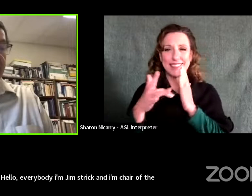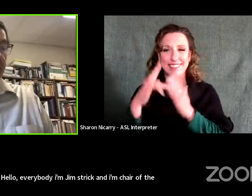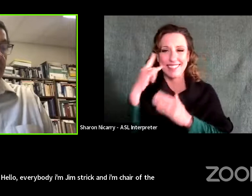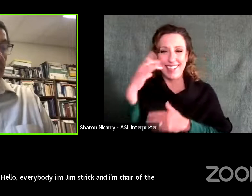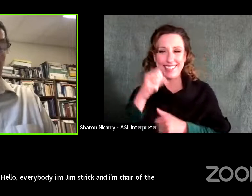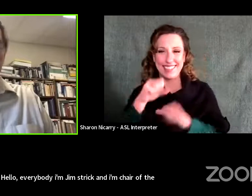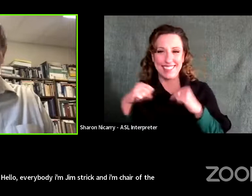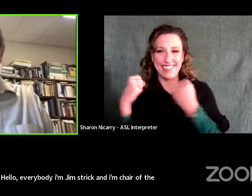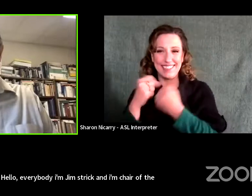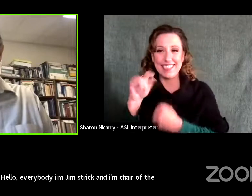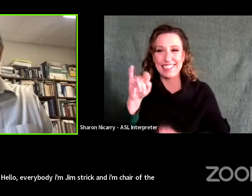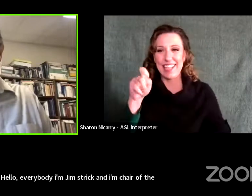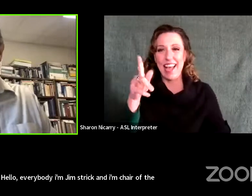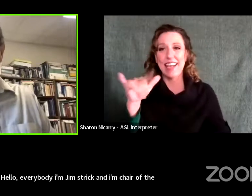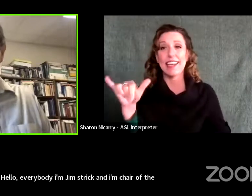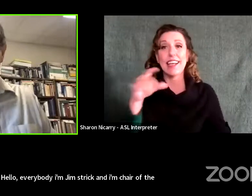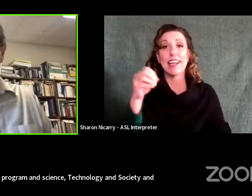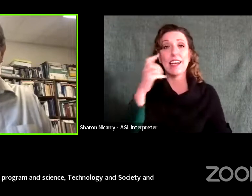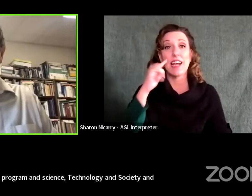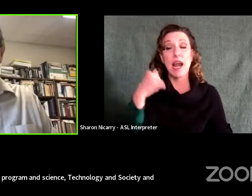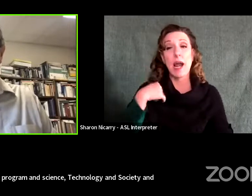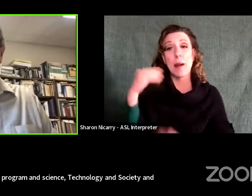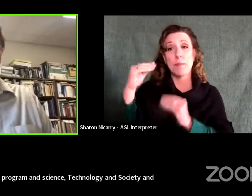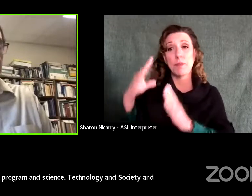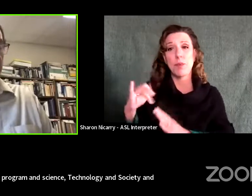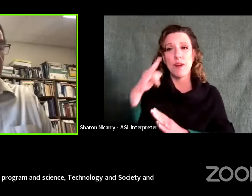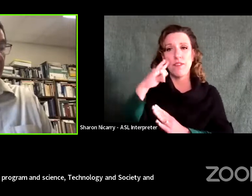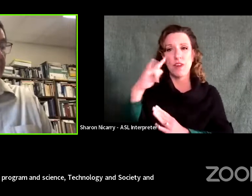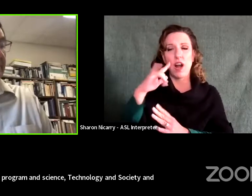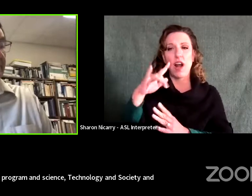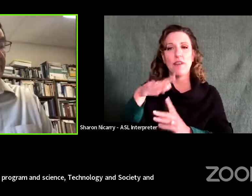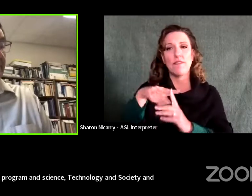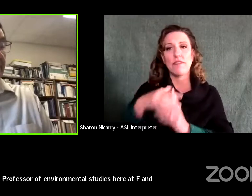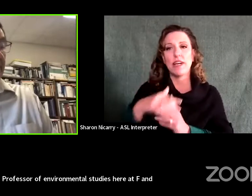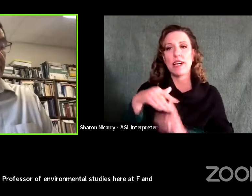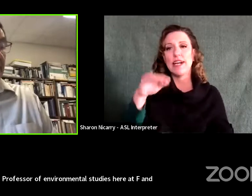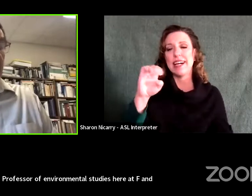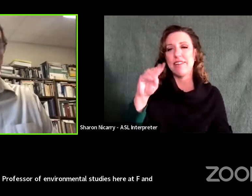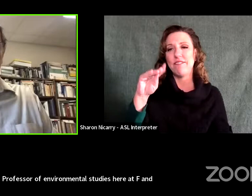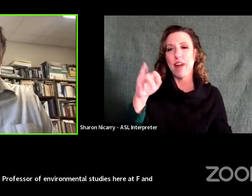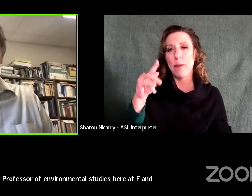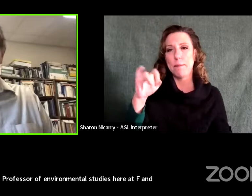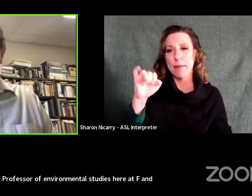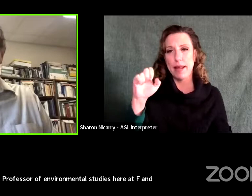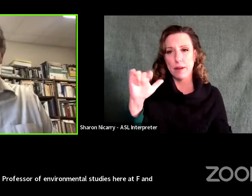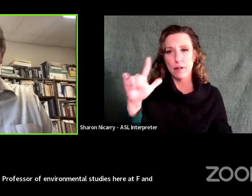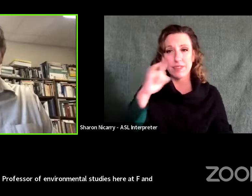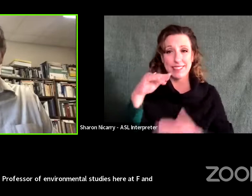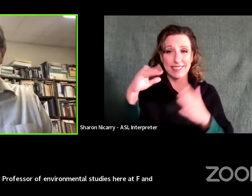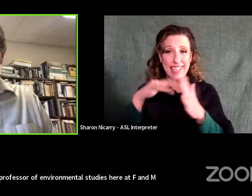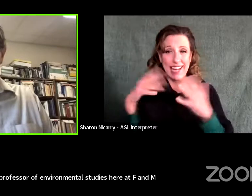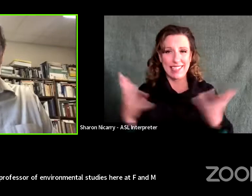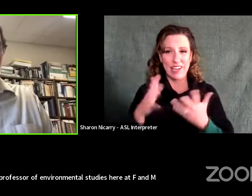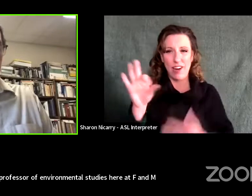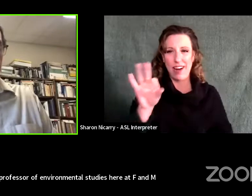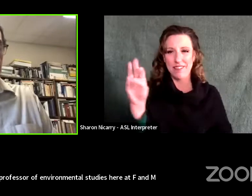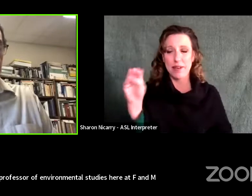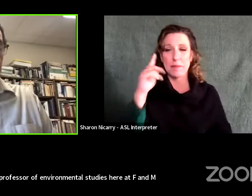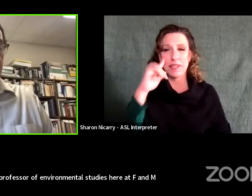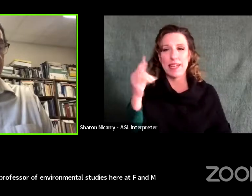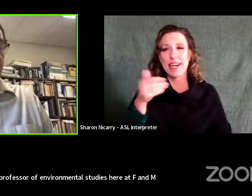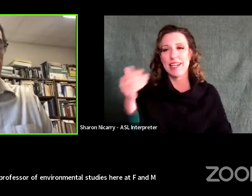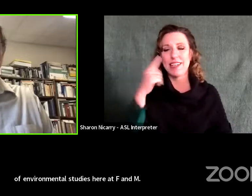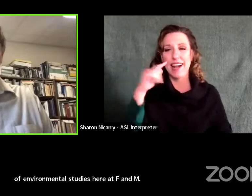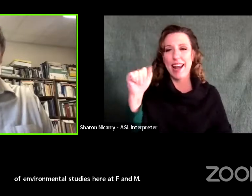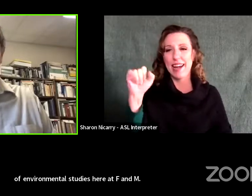Society, and professor of environmental studies here at FNM. I'd like to introduce our ASL interpreter